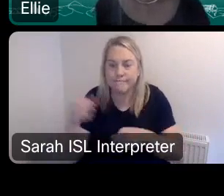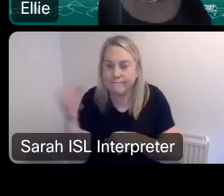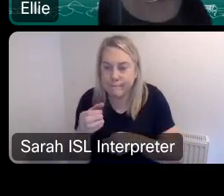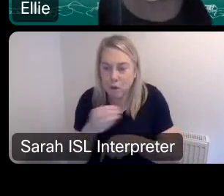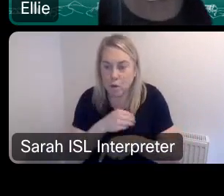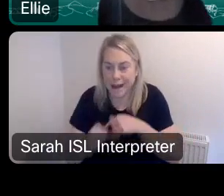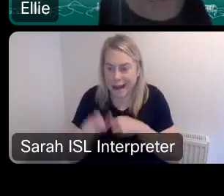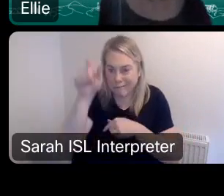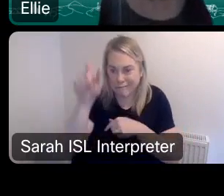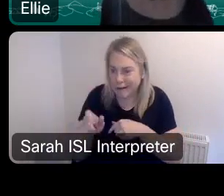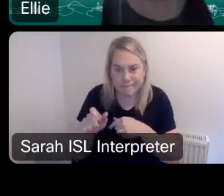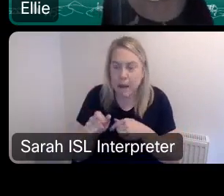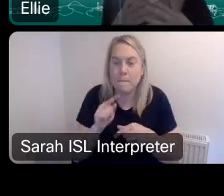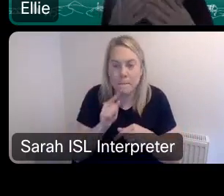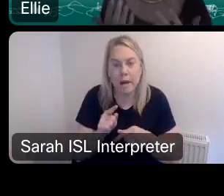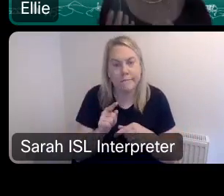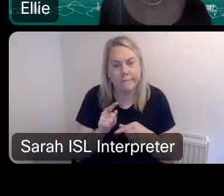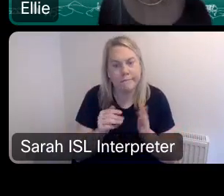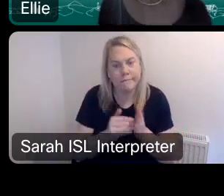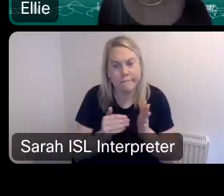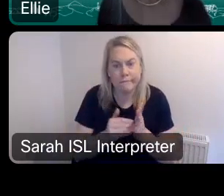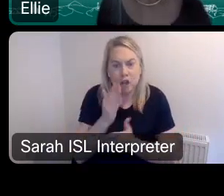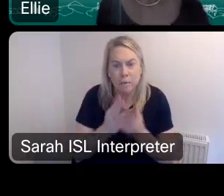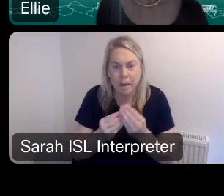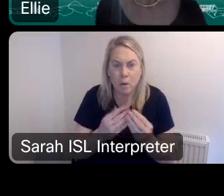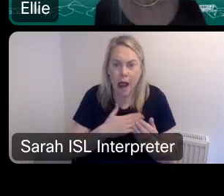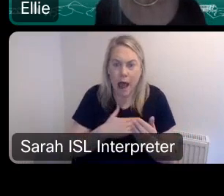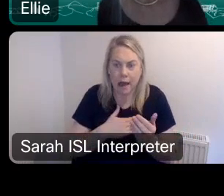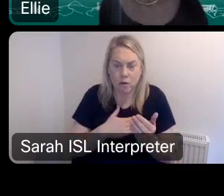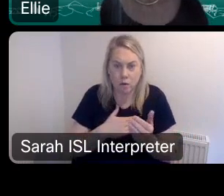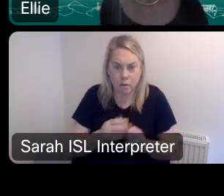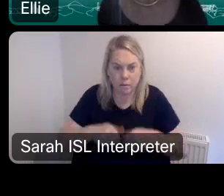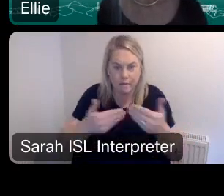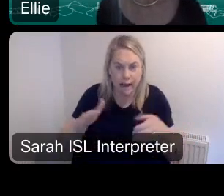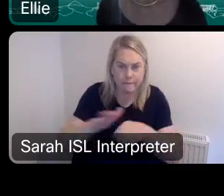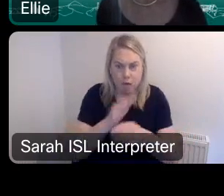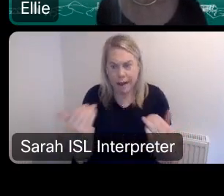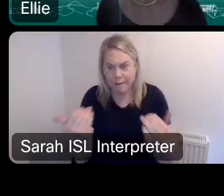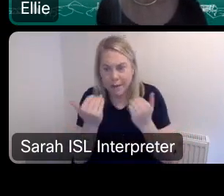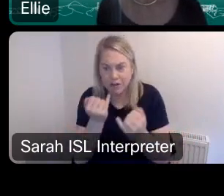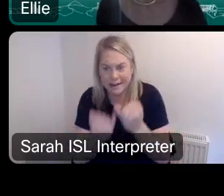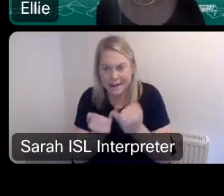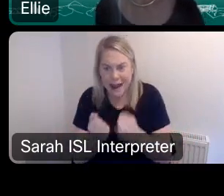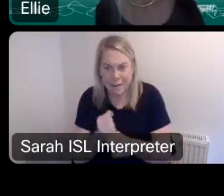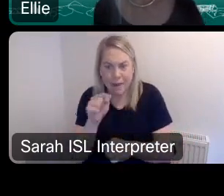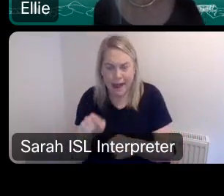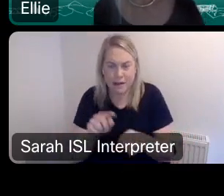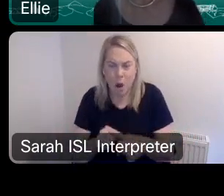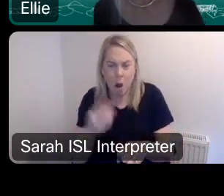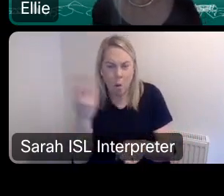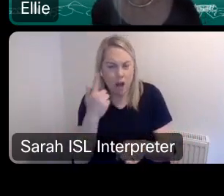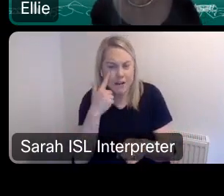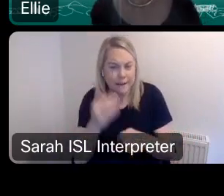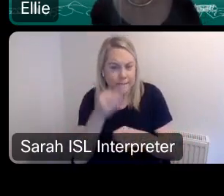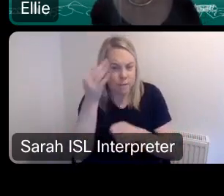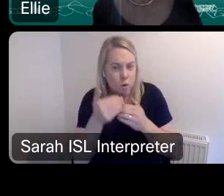it is certainly something that we would want to give full detail and full expert insight into. So watch this space, and